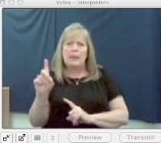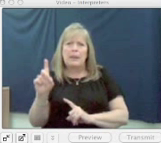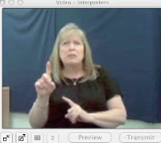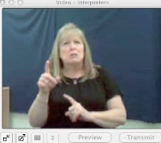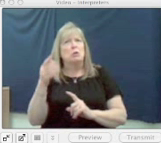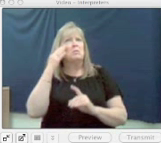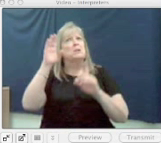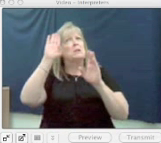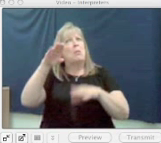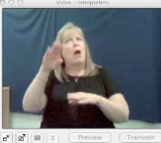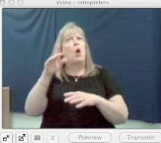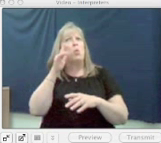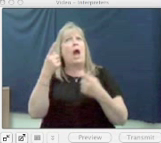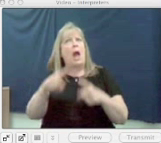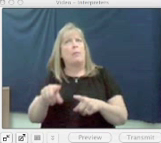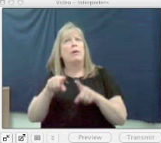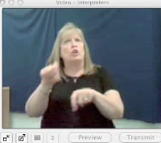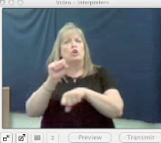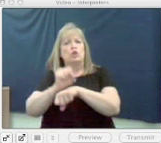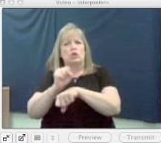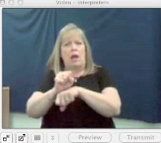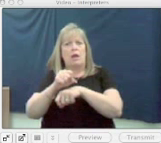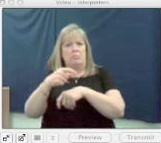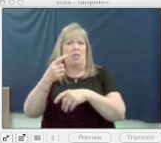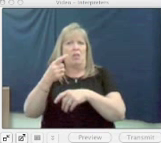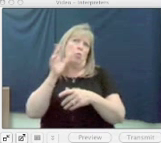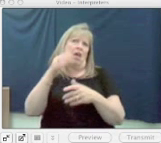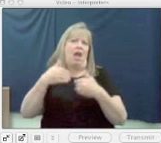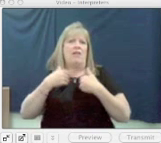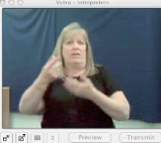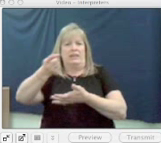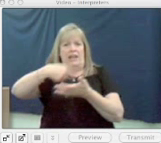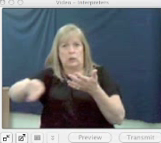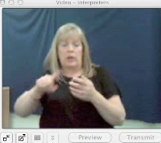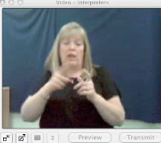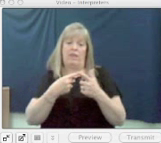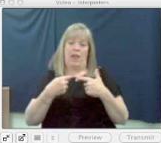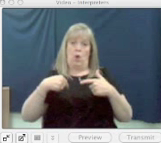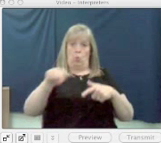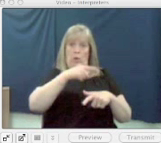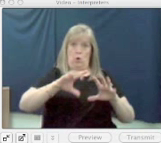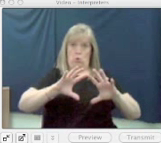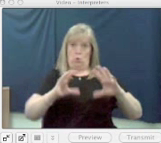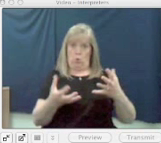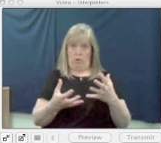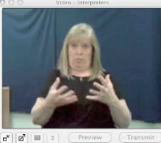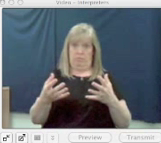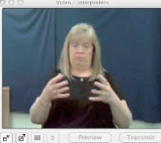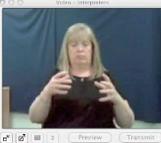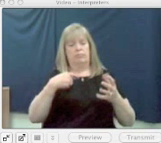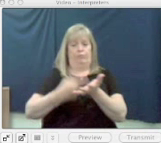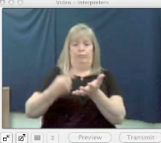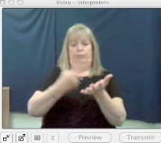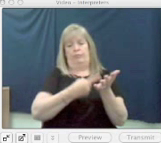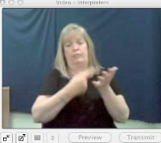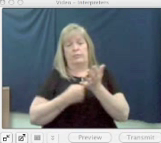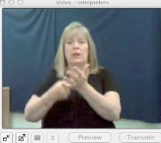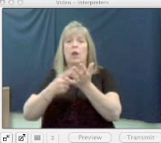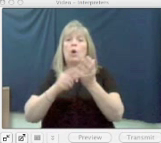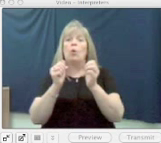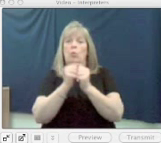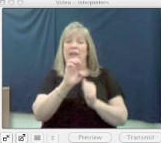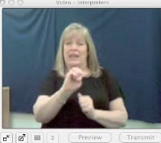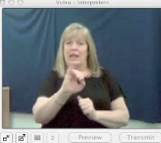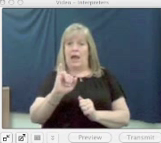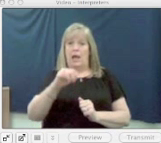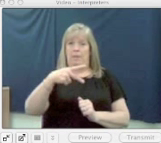And using the constructs of EIPI, we as a group brainstorm, this is what you're likely to face. And it's